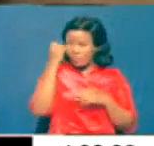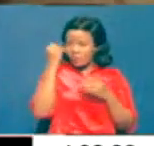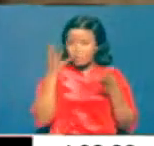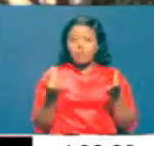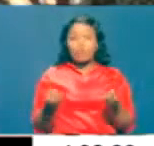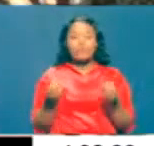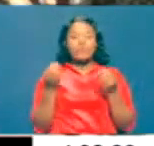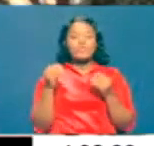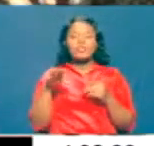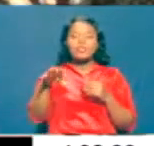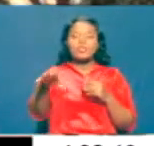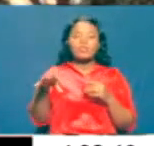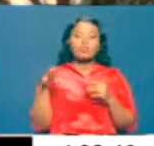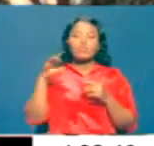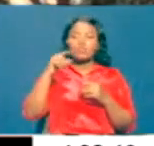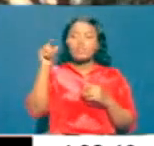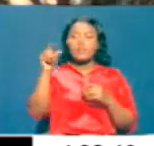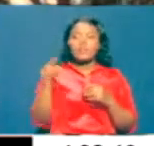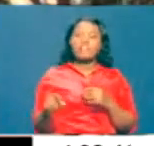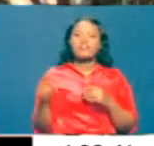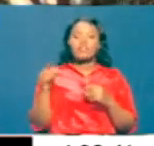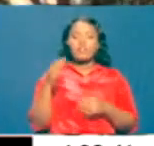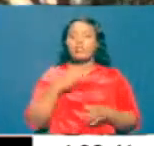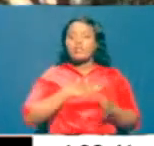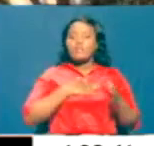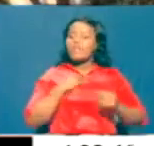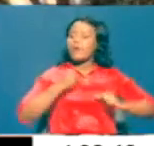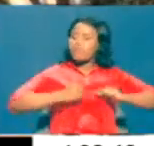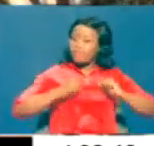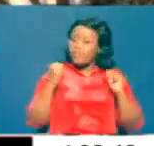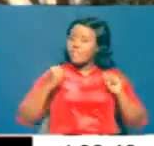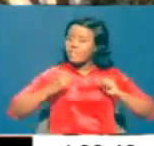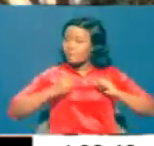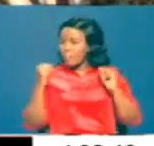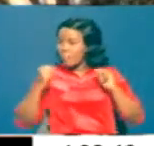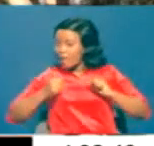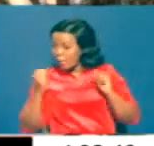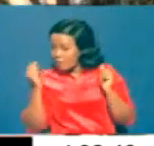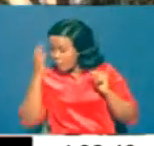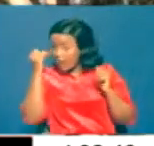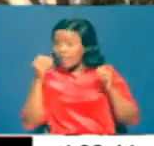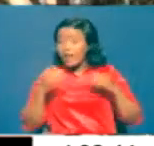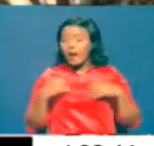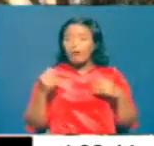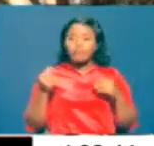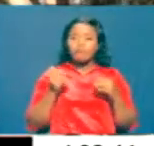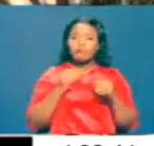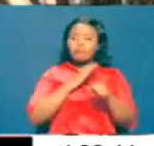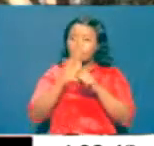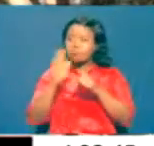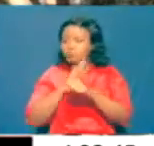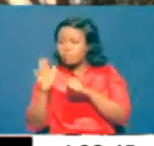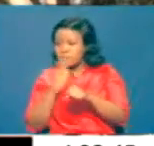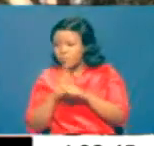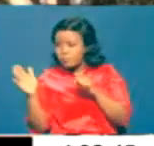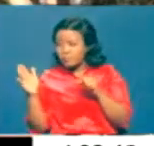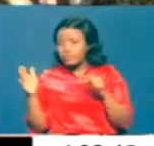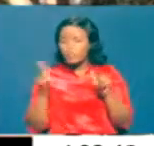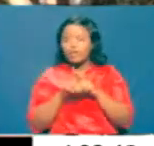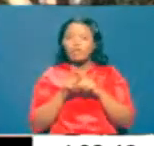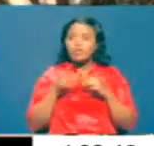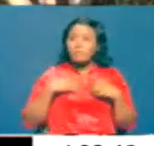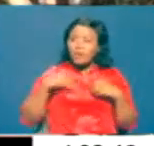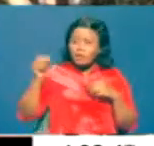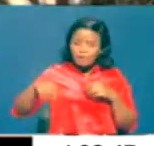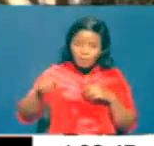in the region. Kamimi nimefurahia, chumi niko na mboka. Niko na napenda mboka hapa sasa